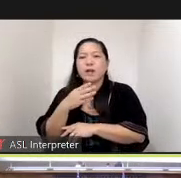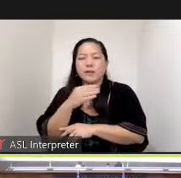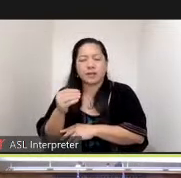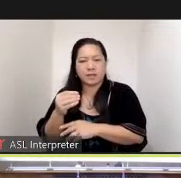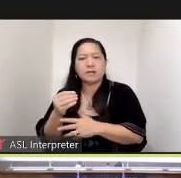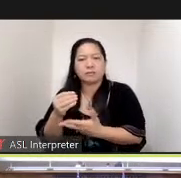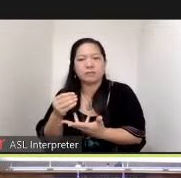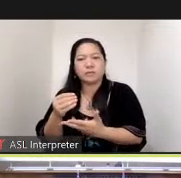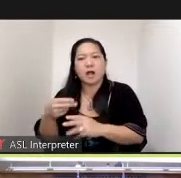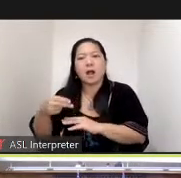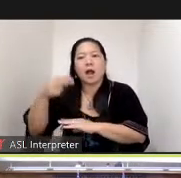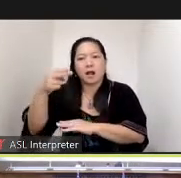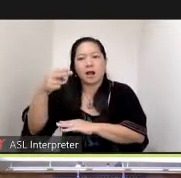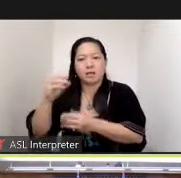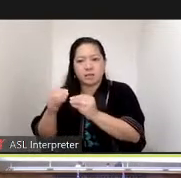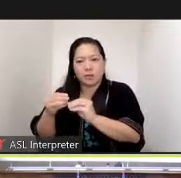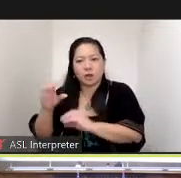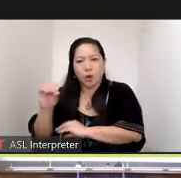slide.